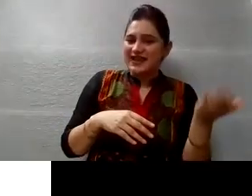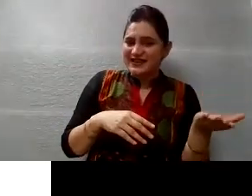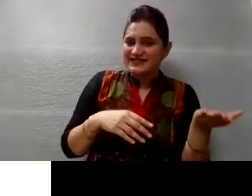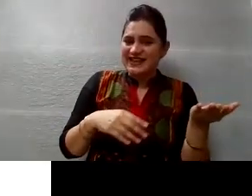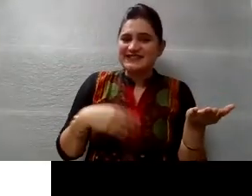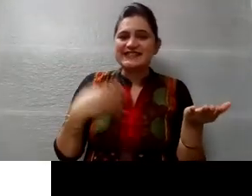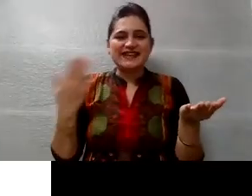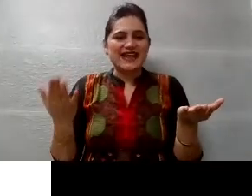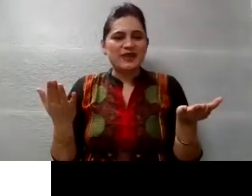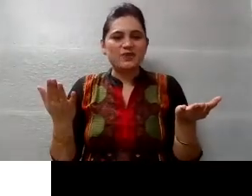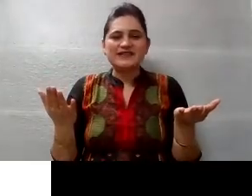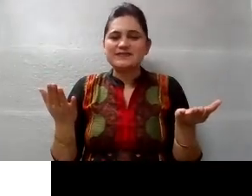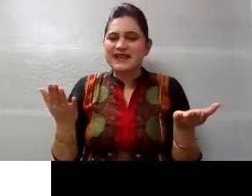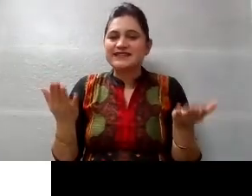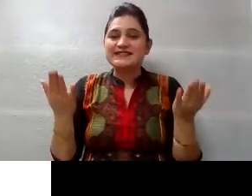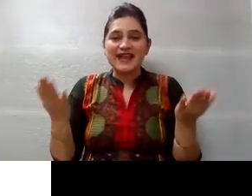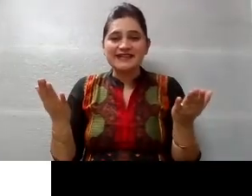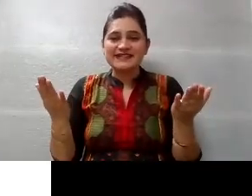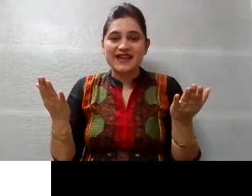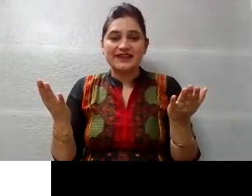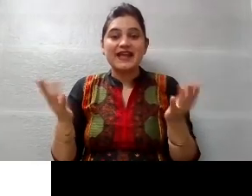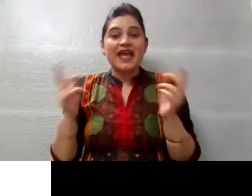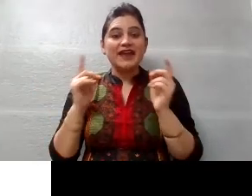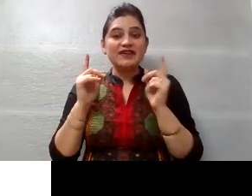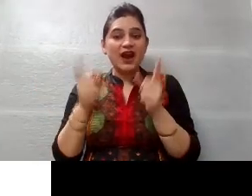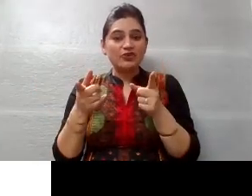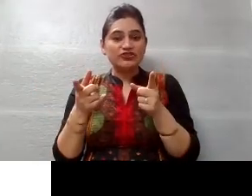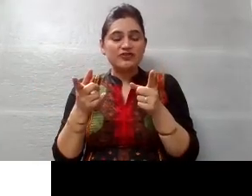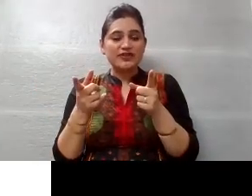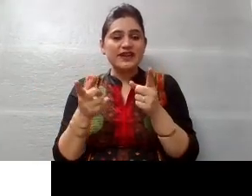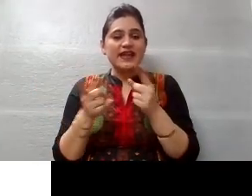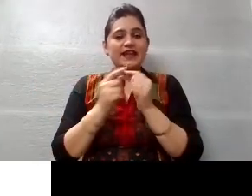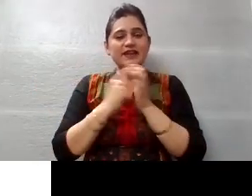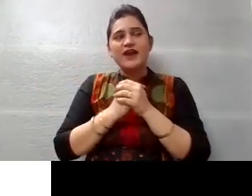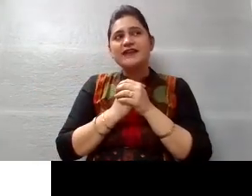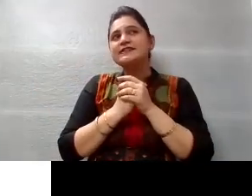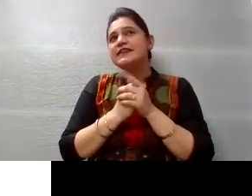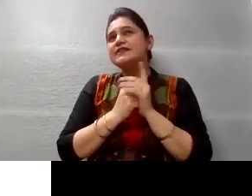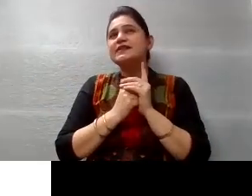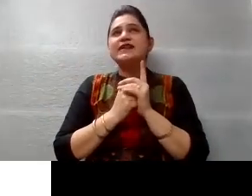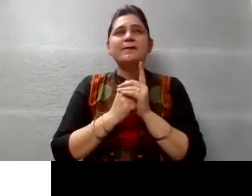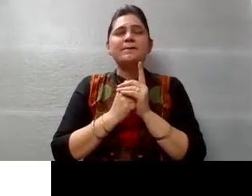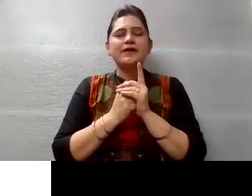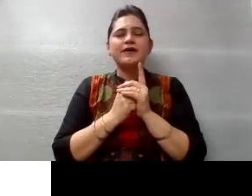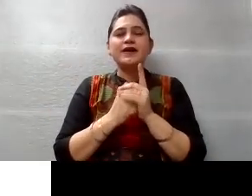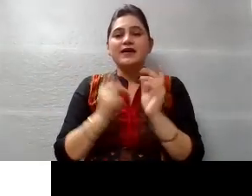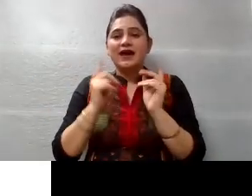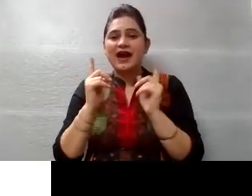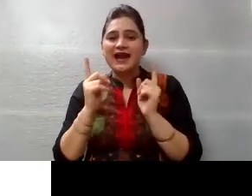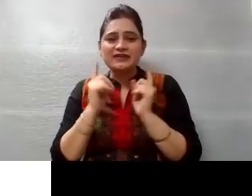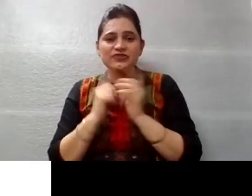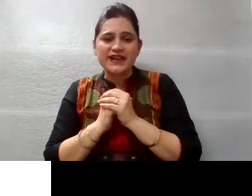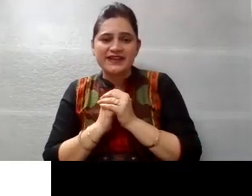So nine tens and nine ones makes 99. And now children, if I say the number